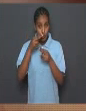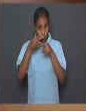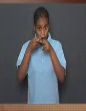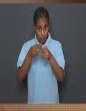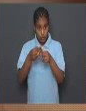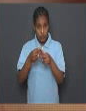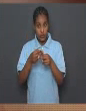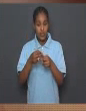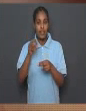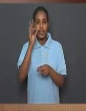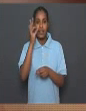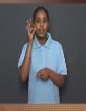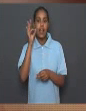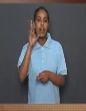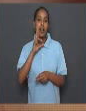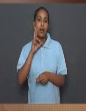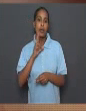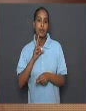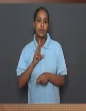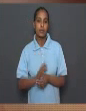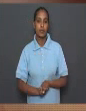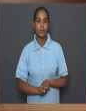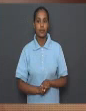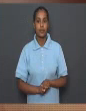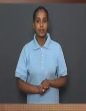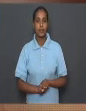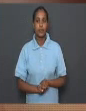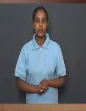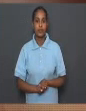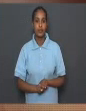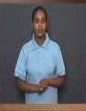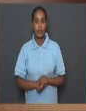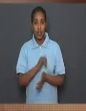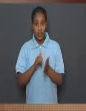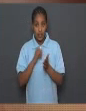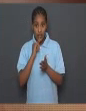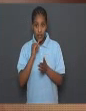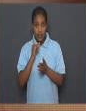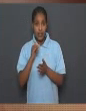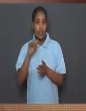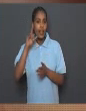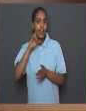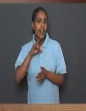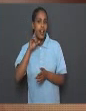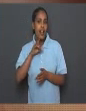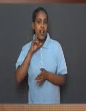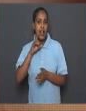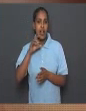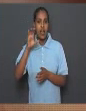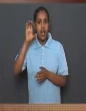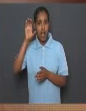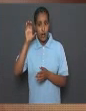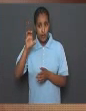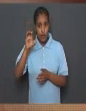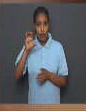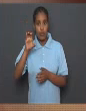as India rubber or caoutchouc. It is an elastic